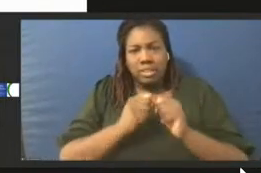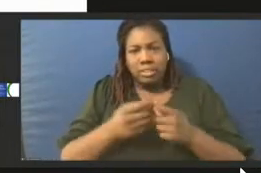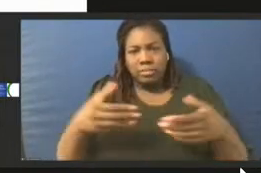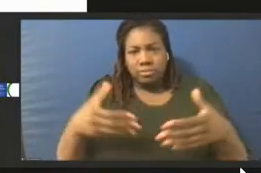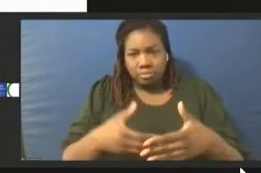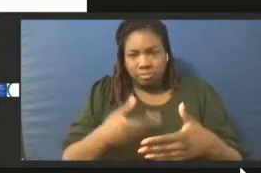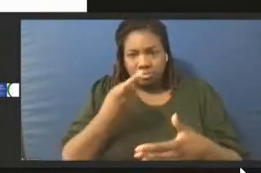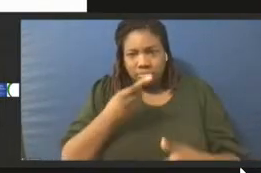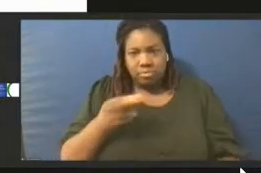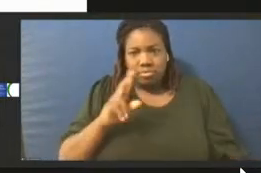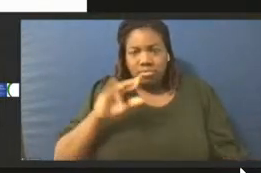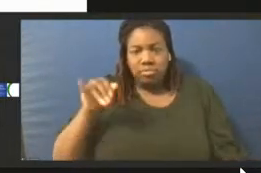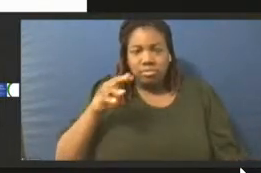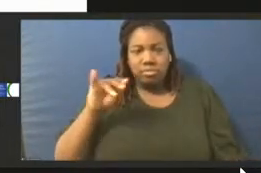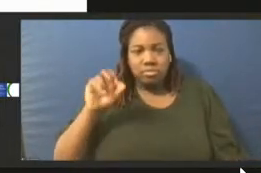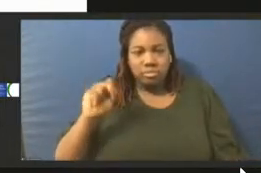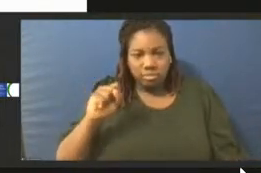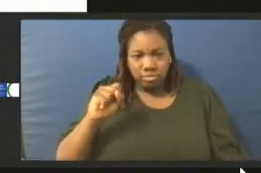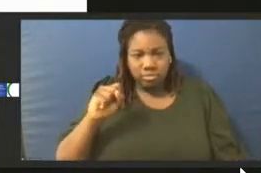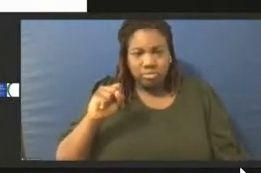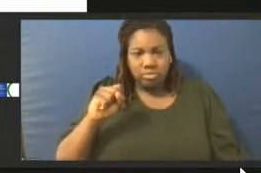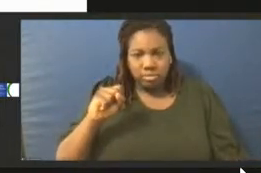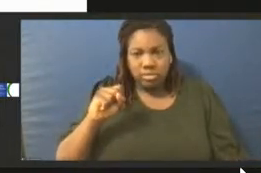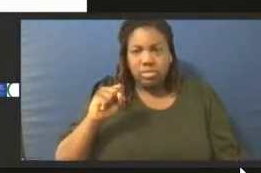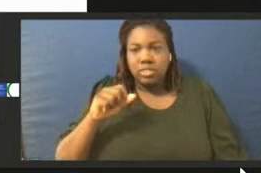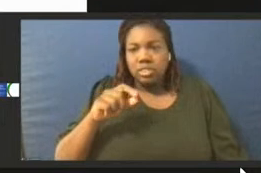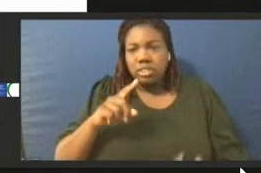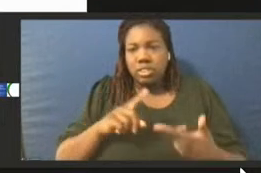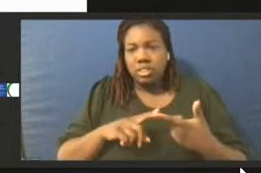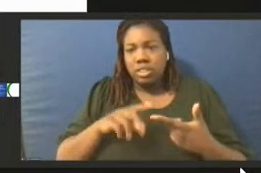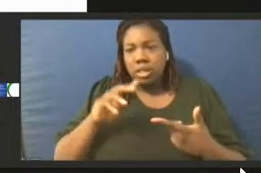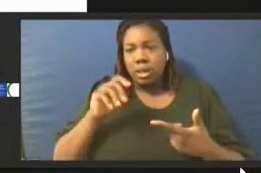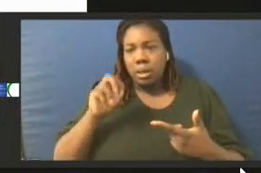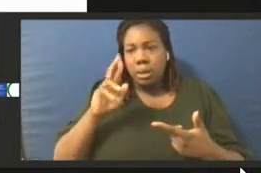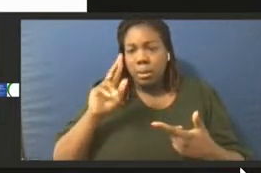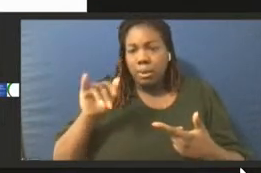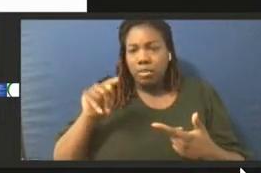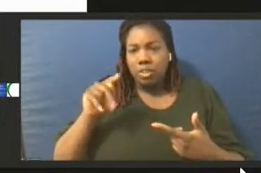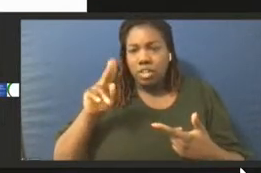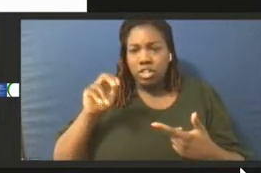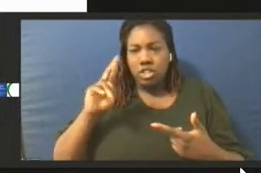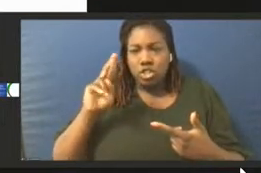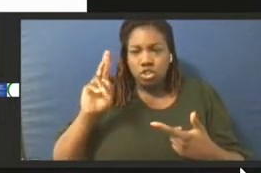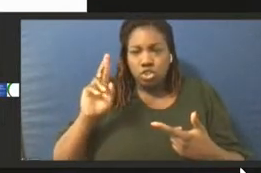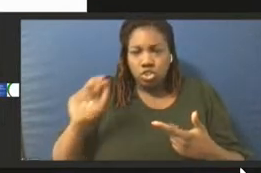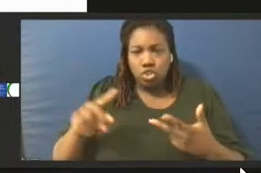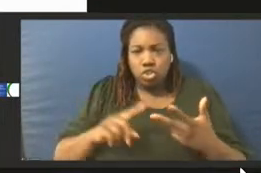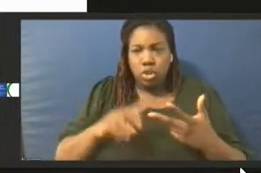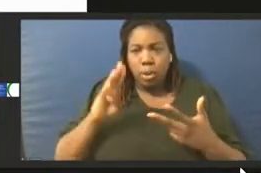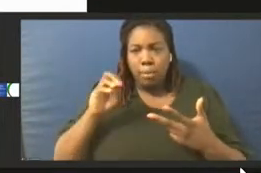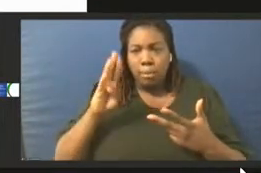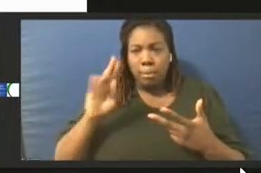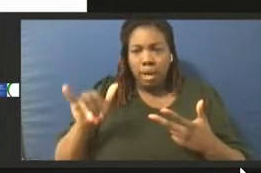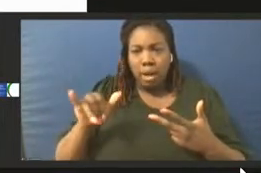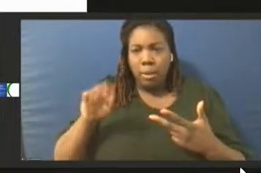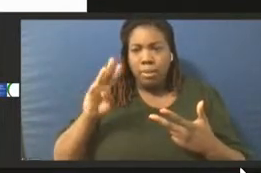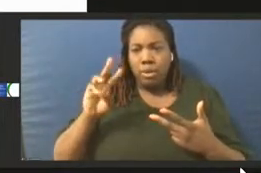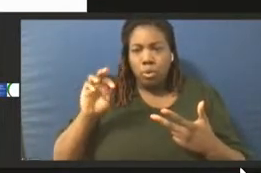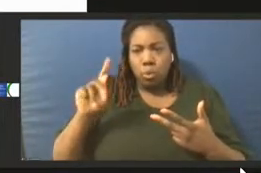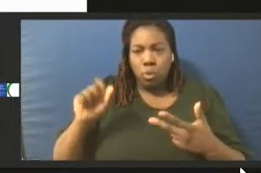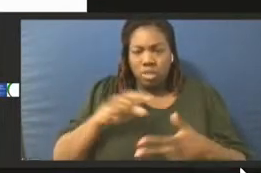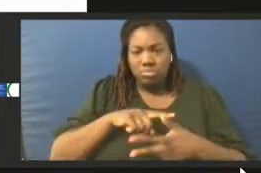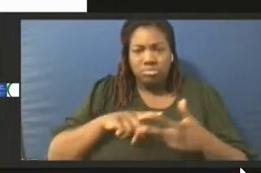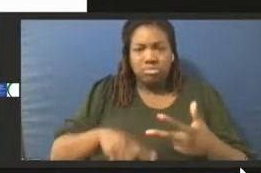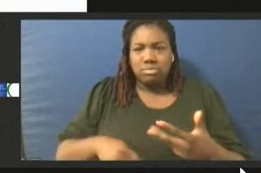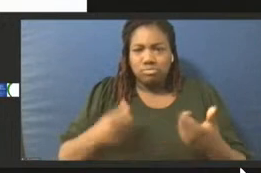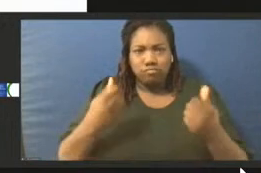Dr. James Hildreth, Vincent Toronzo, Mary Turner, Dr. Homer Venters, and Bobby Watts all put a lot of